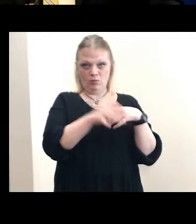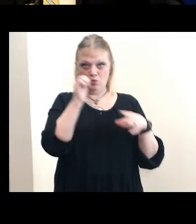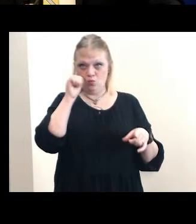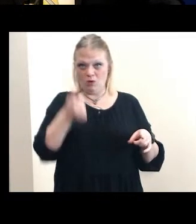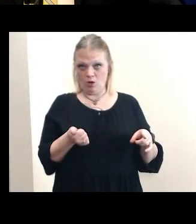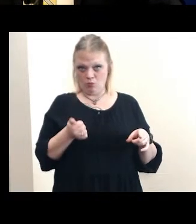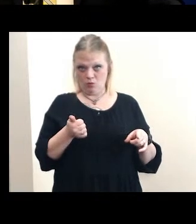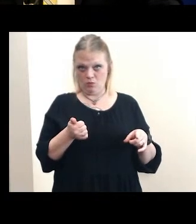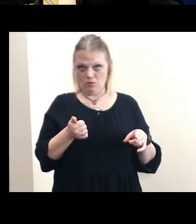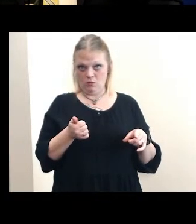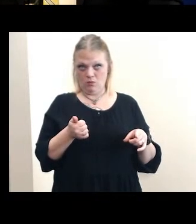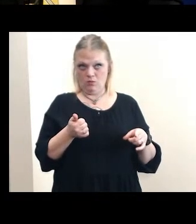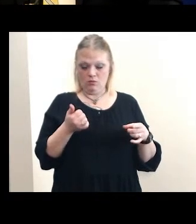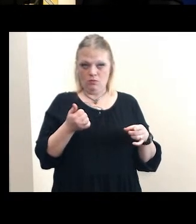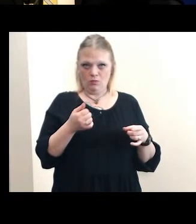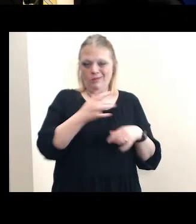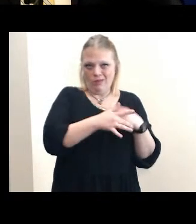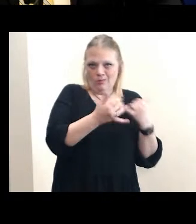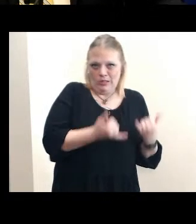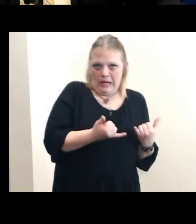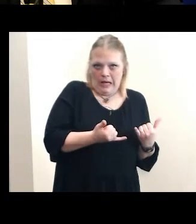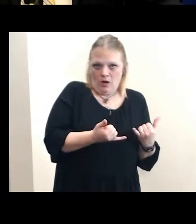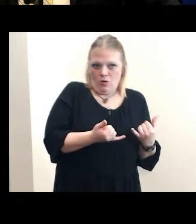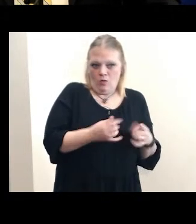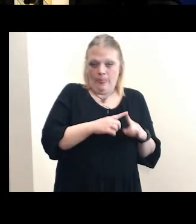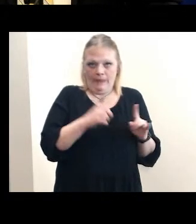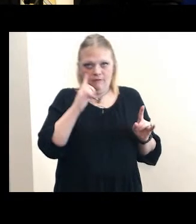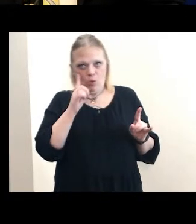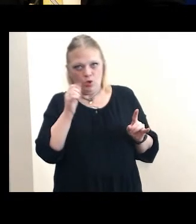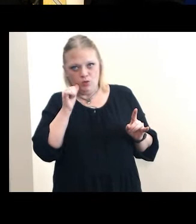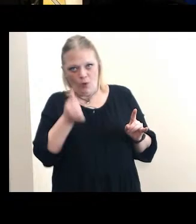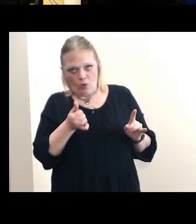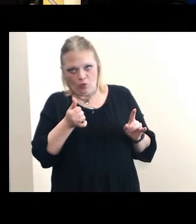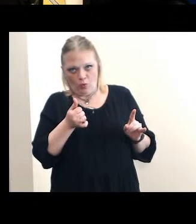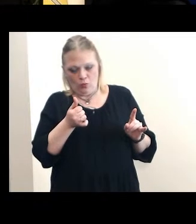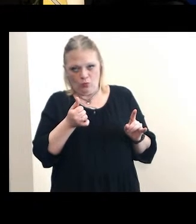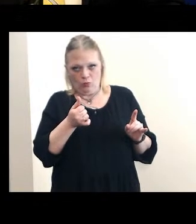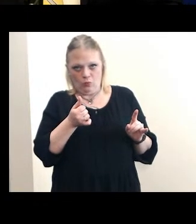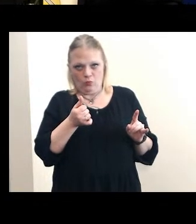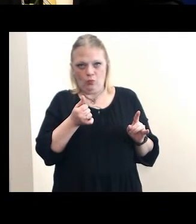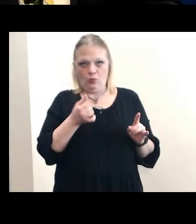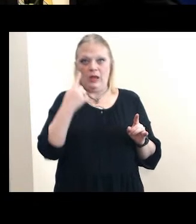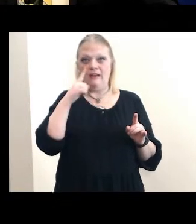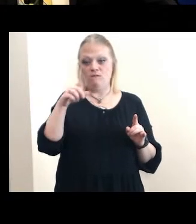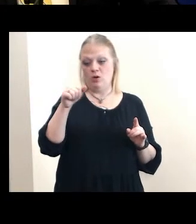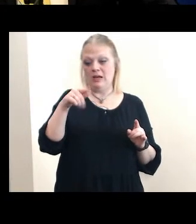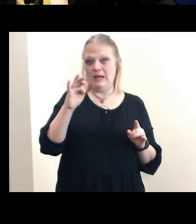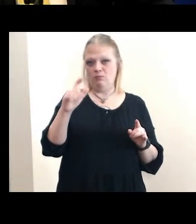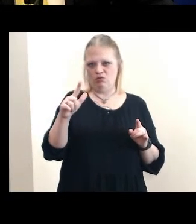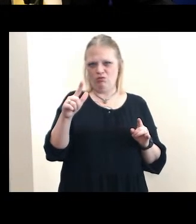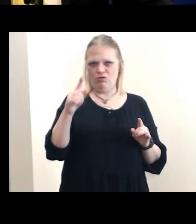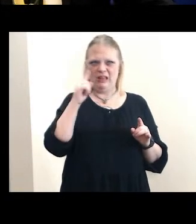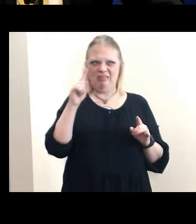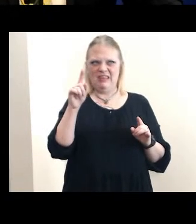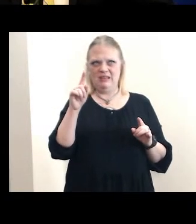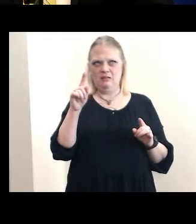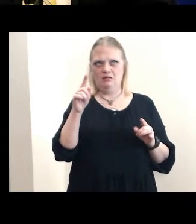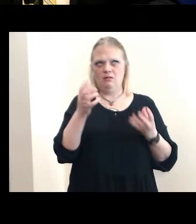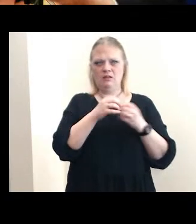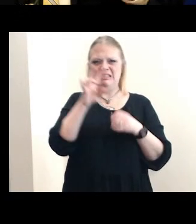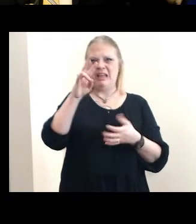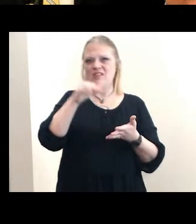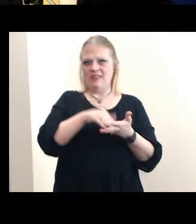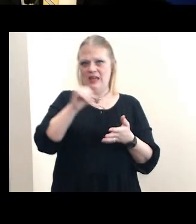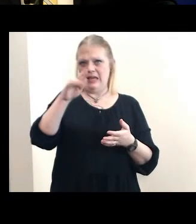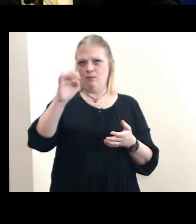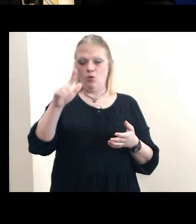tomorrow, right now I should say, and those that are in the month of April, there's about another 7,000 in the month of April, will